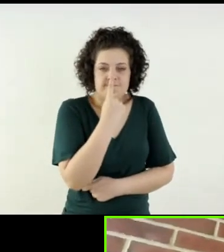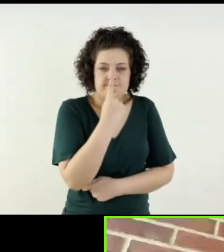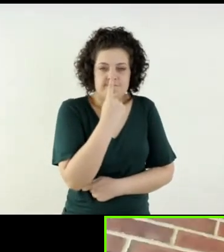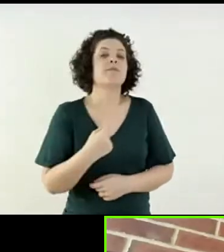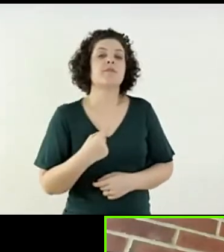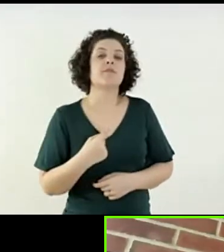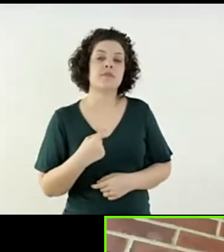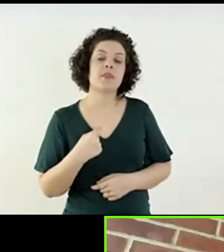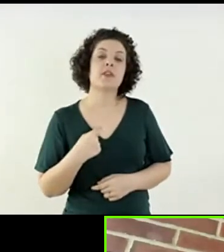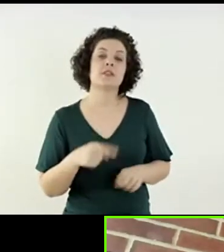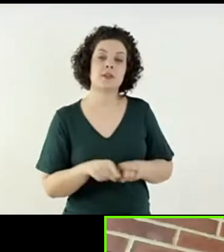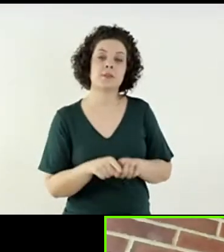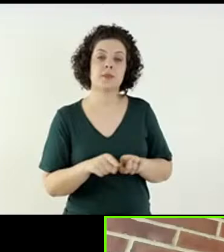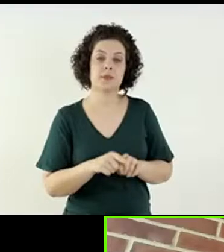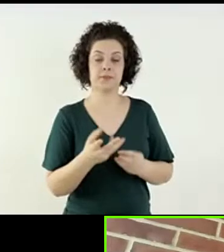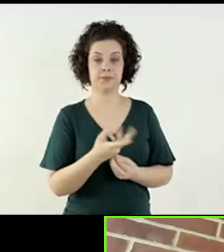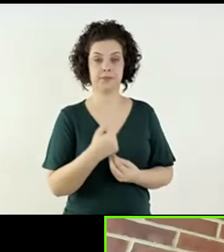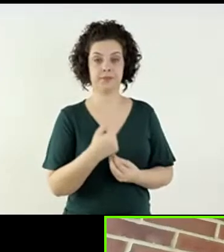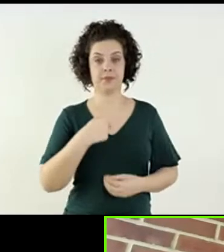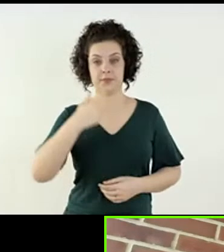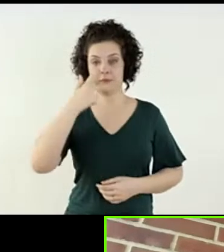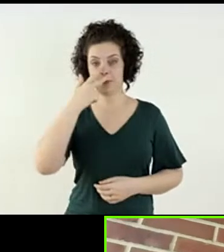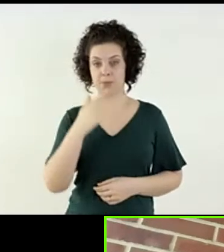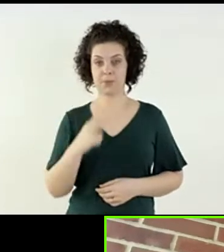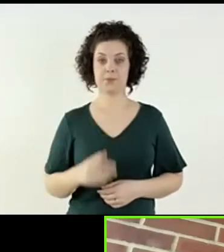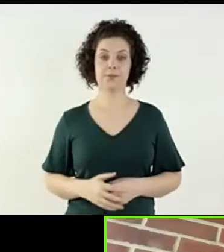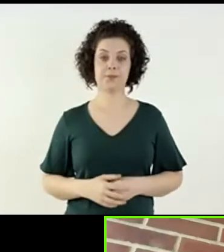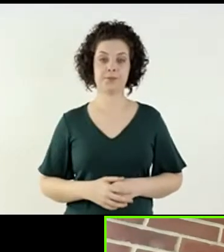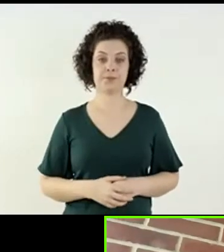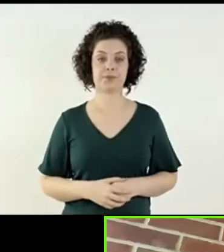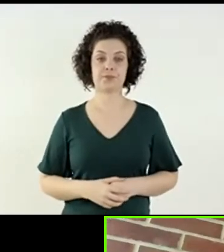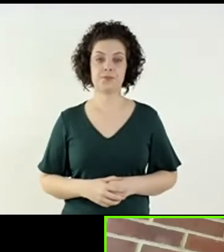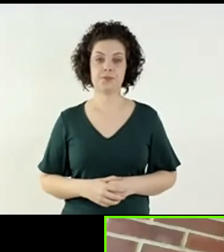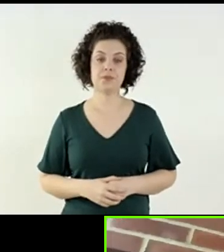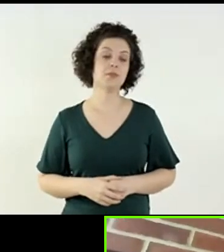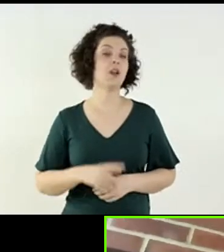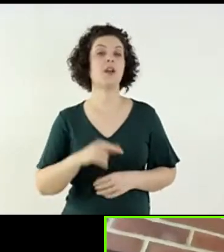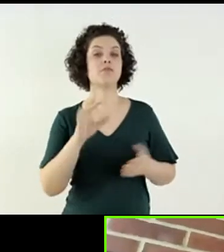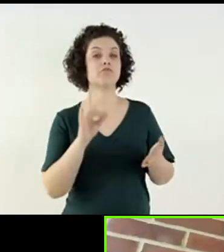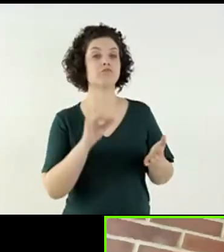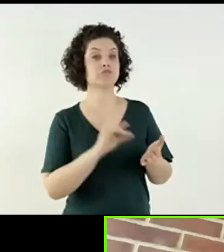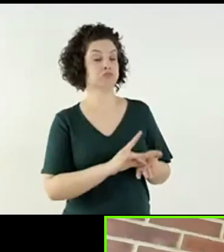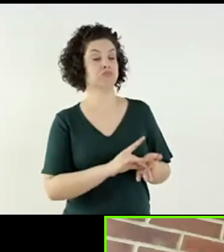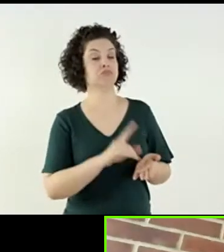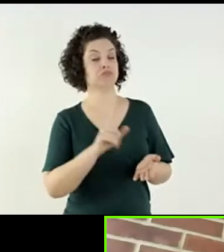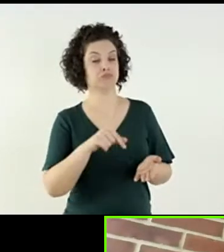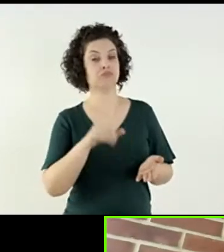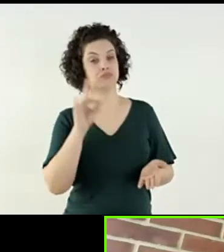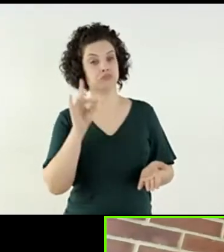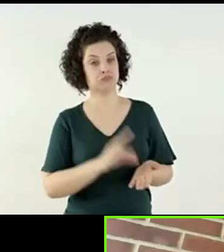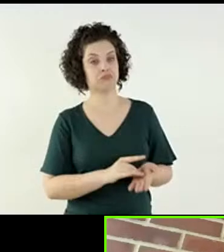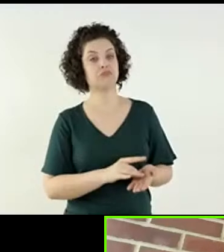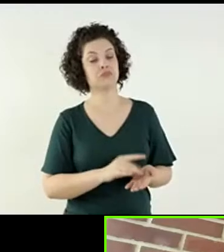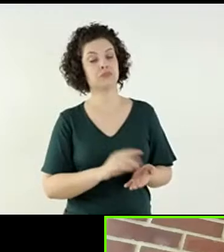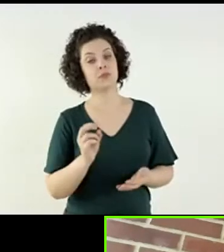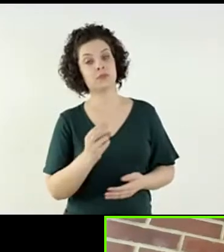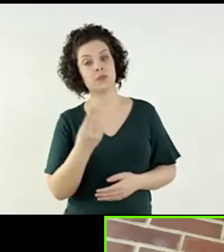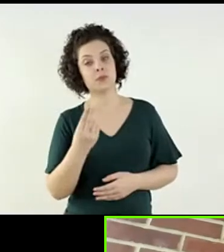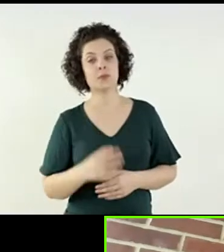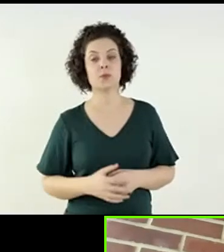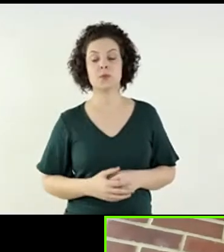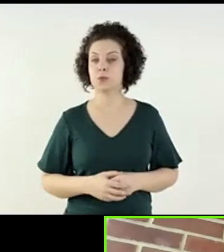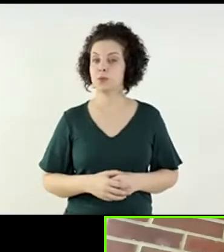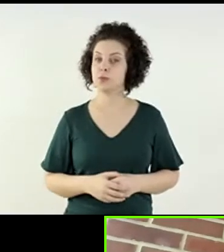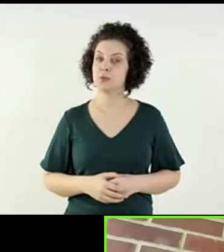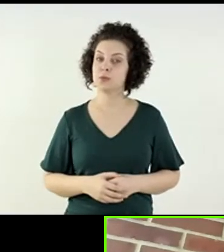of as, you know, effective or generative feminist practice. But I just want to